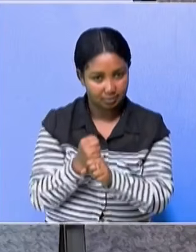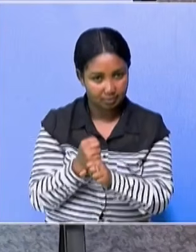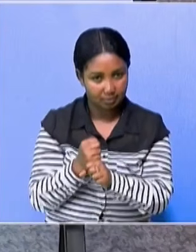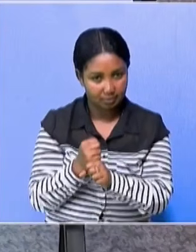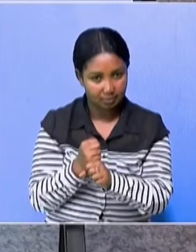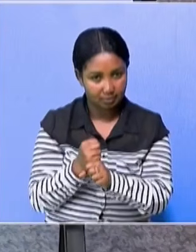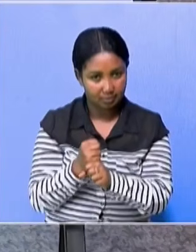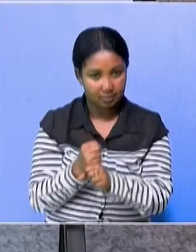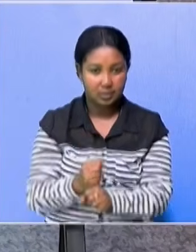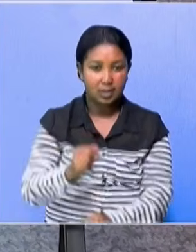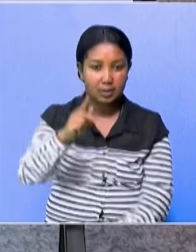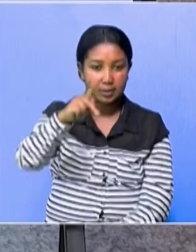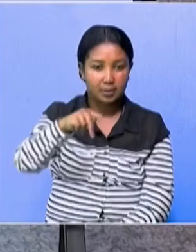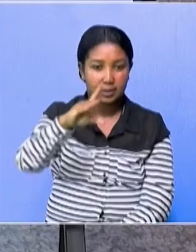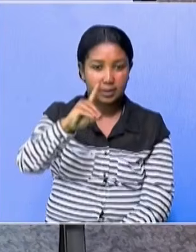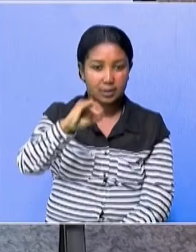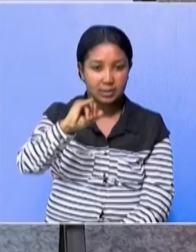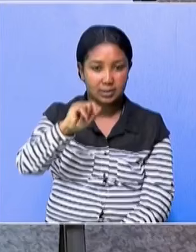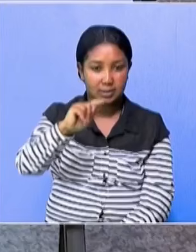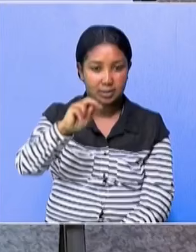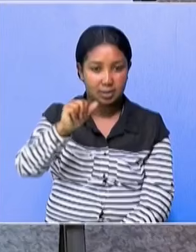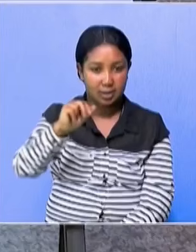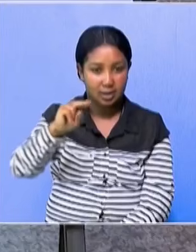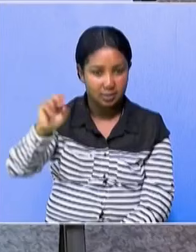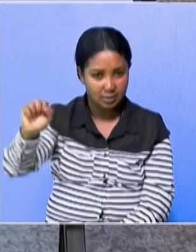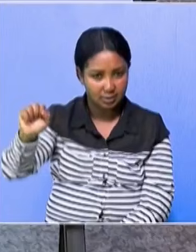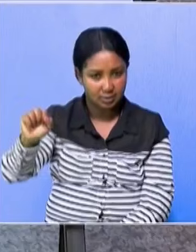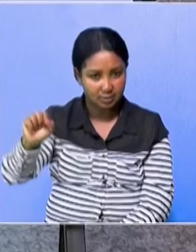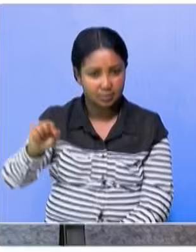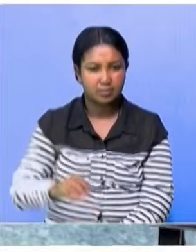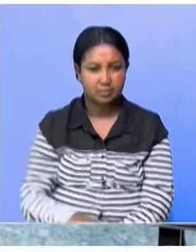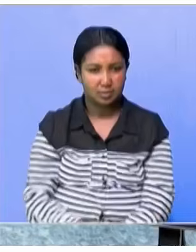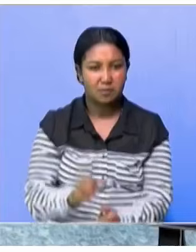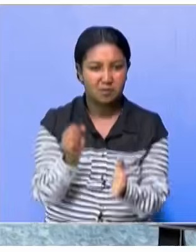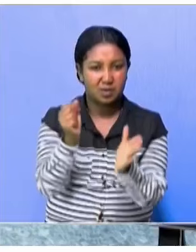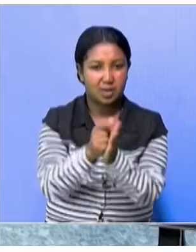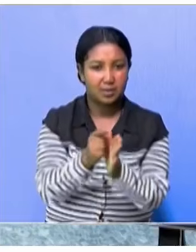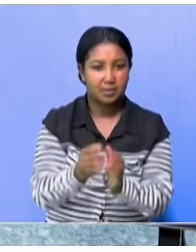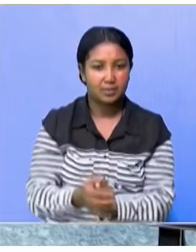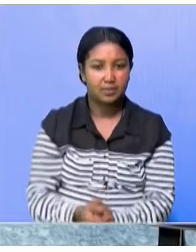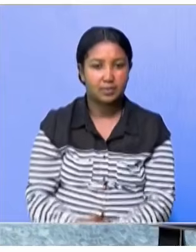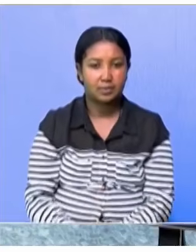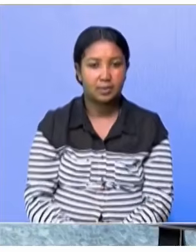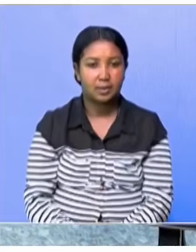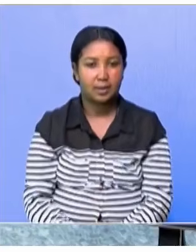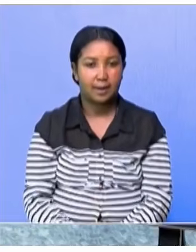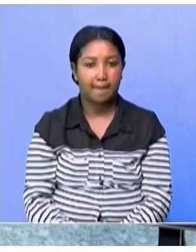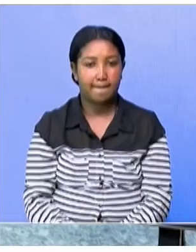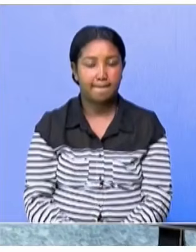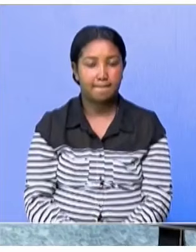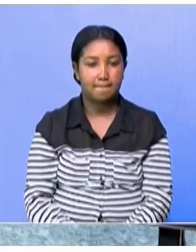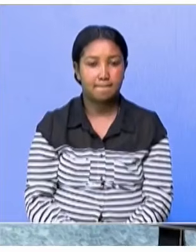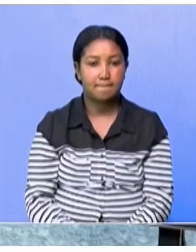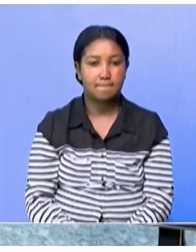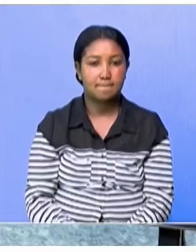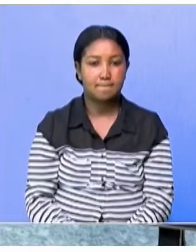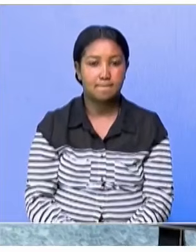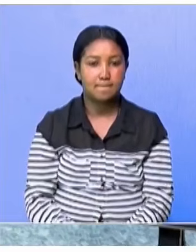the pedestrians, right? Yeah? There are